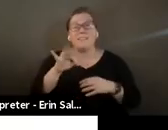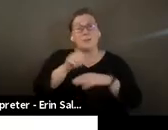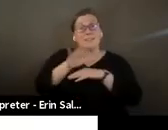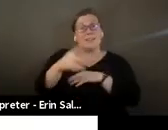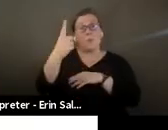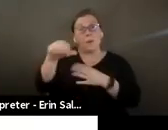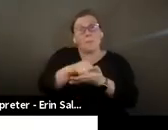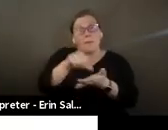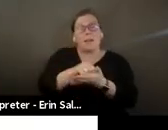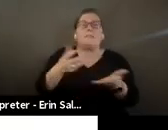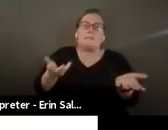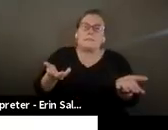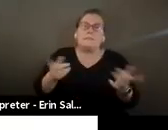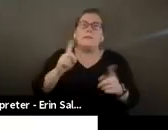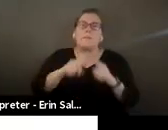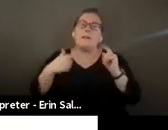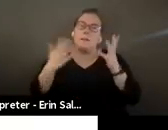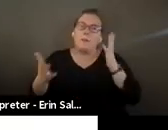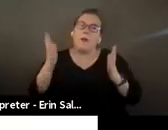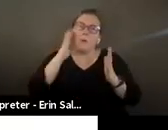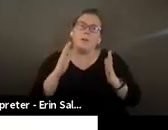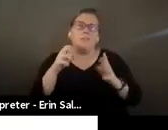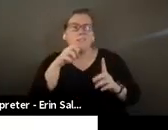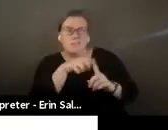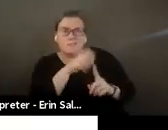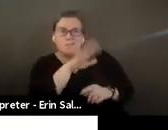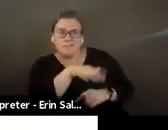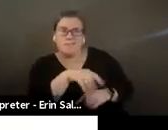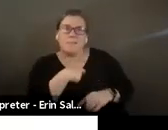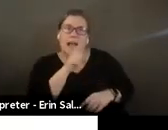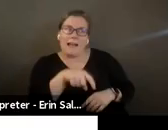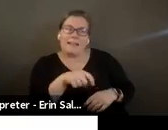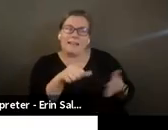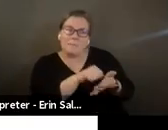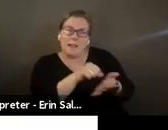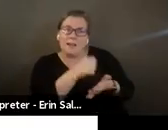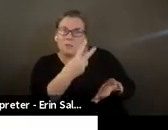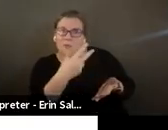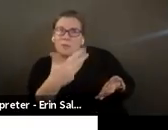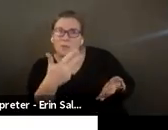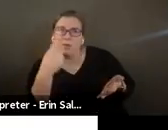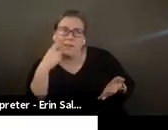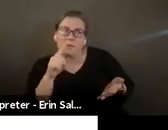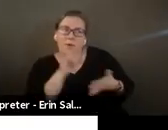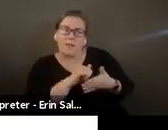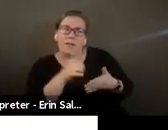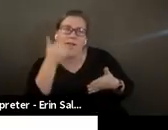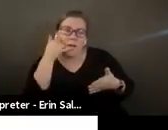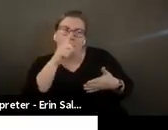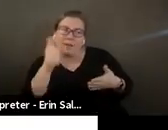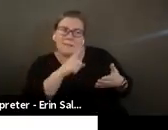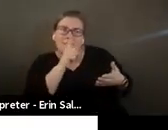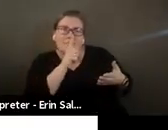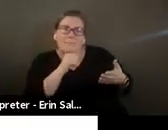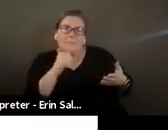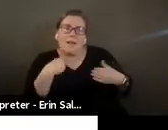saying, hey, I need this page of the phone bill because you only sent in the statement or whatever.